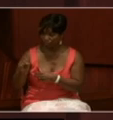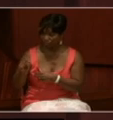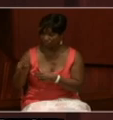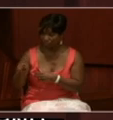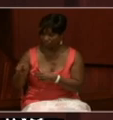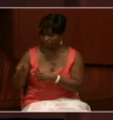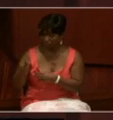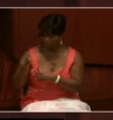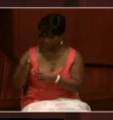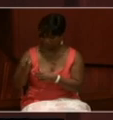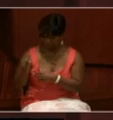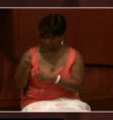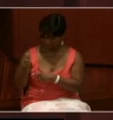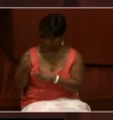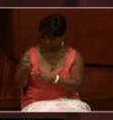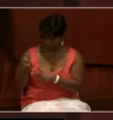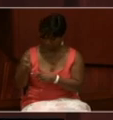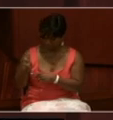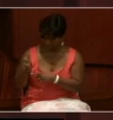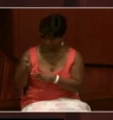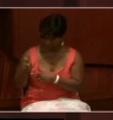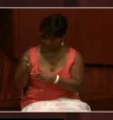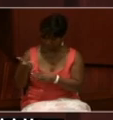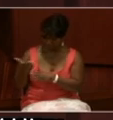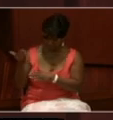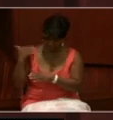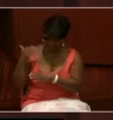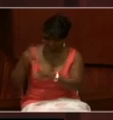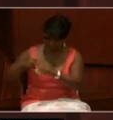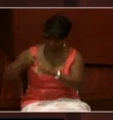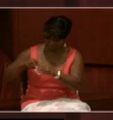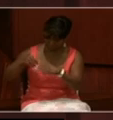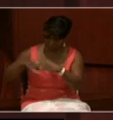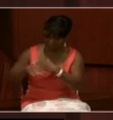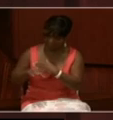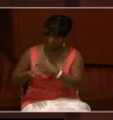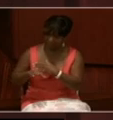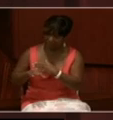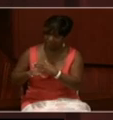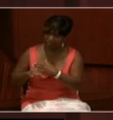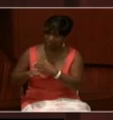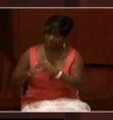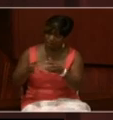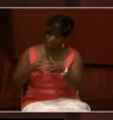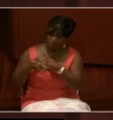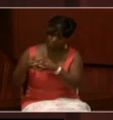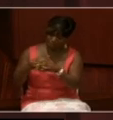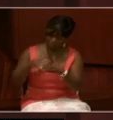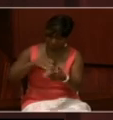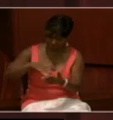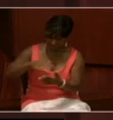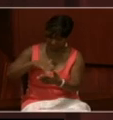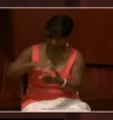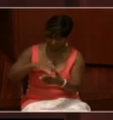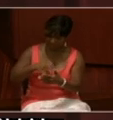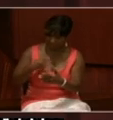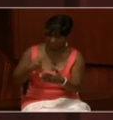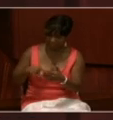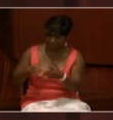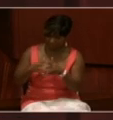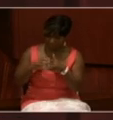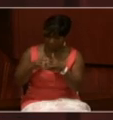She is a past participant in an American Studies in Chinese